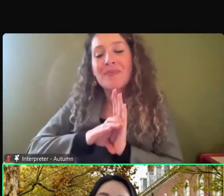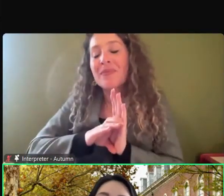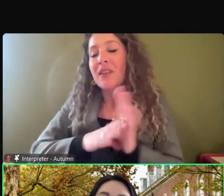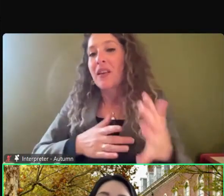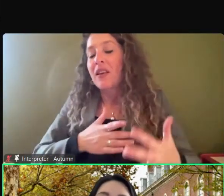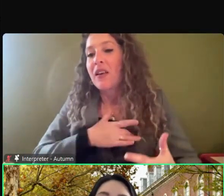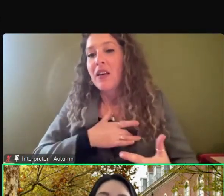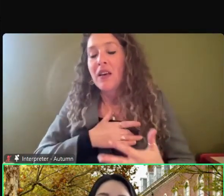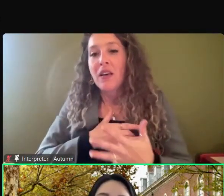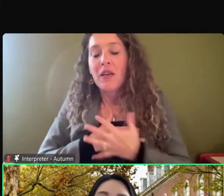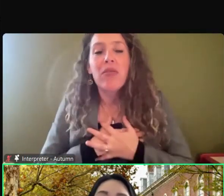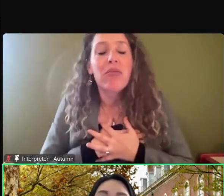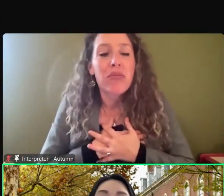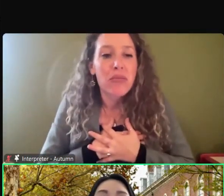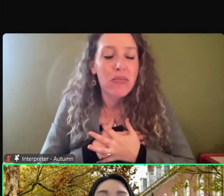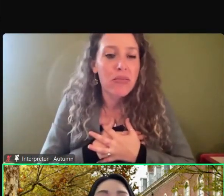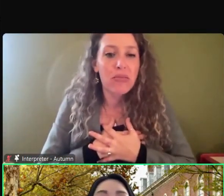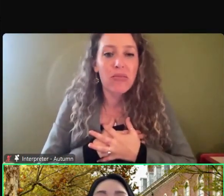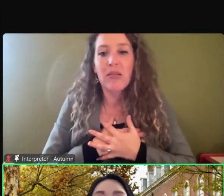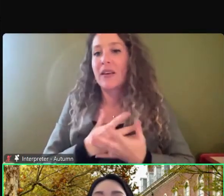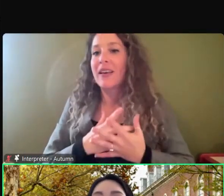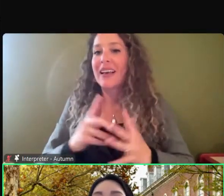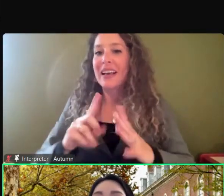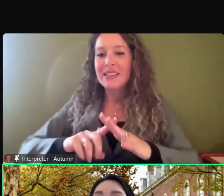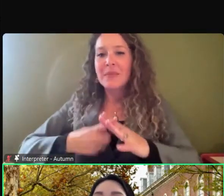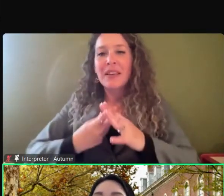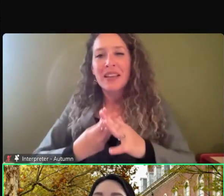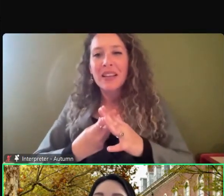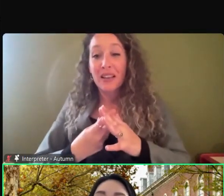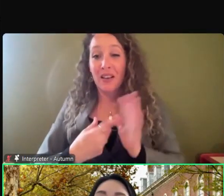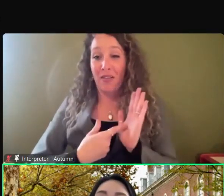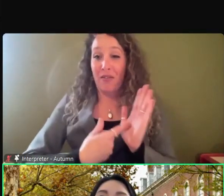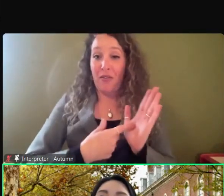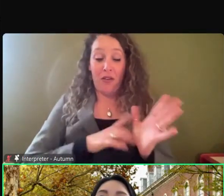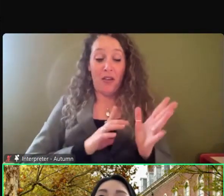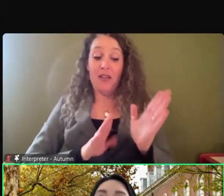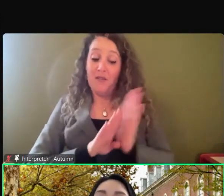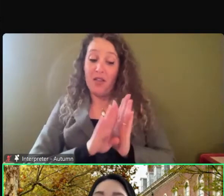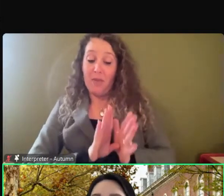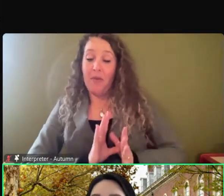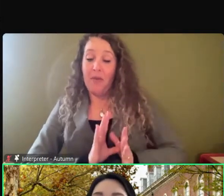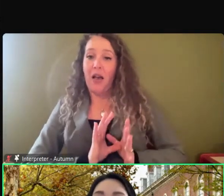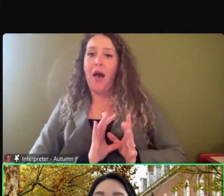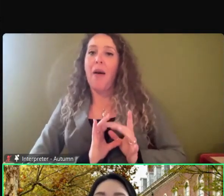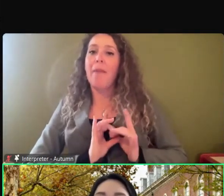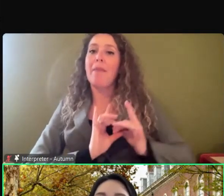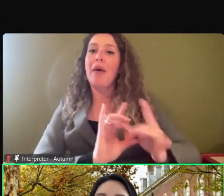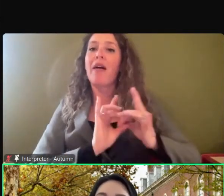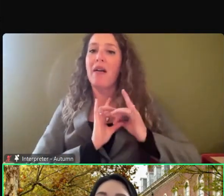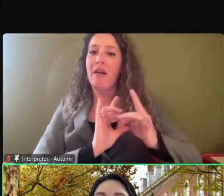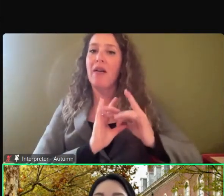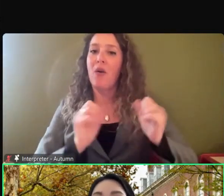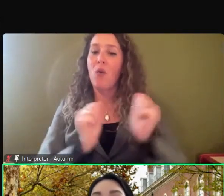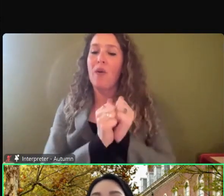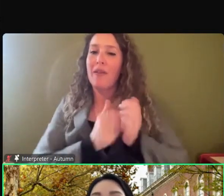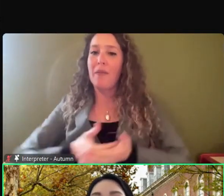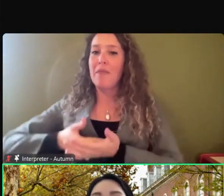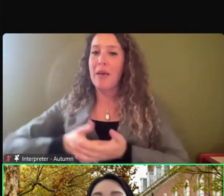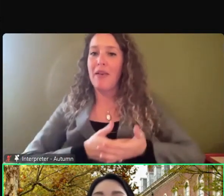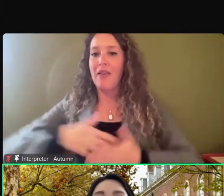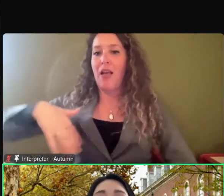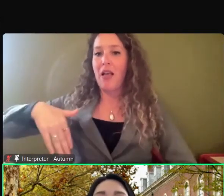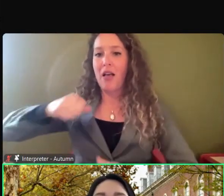it's often the very beginning of forming a bond with the unborn child. It's a